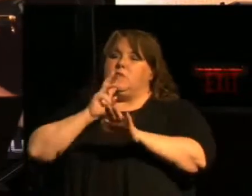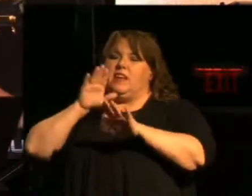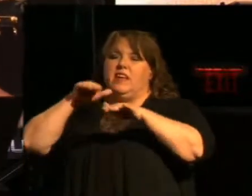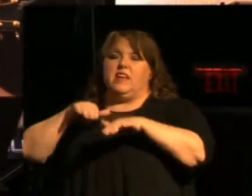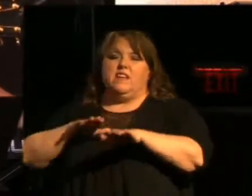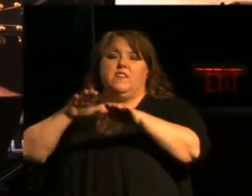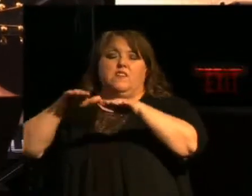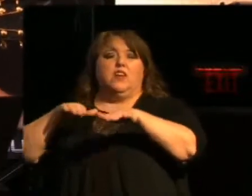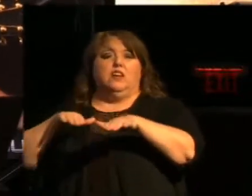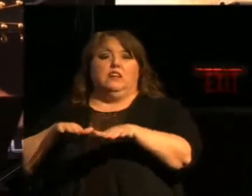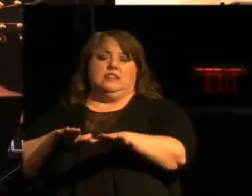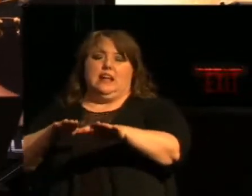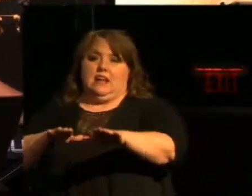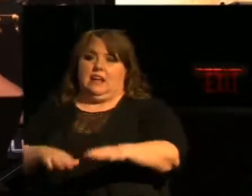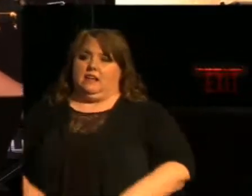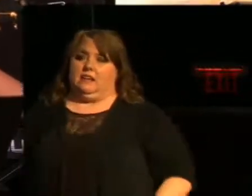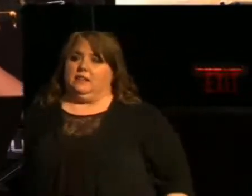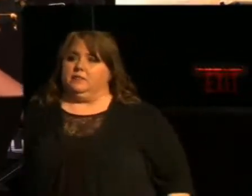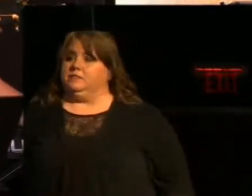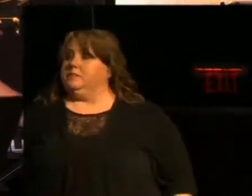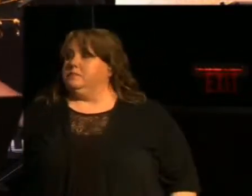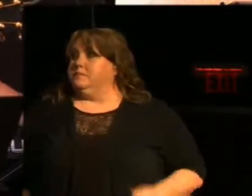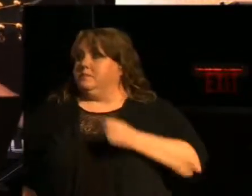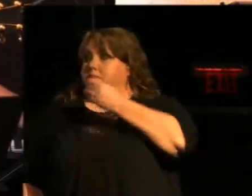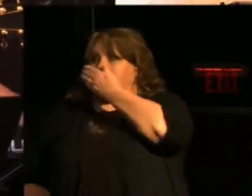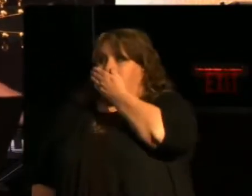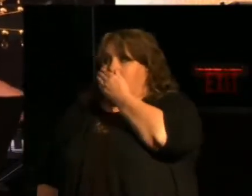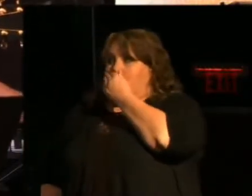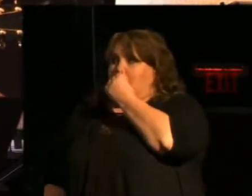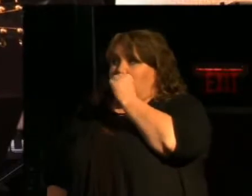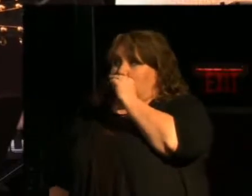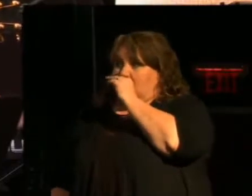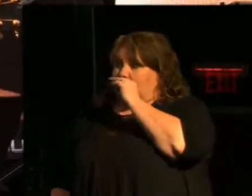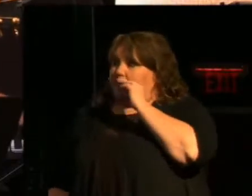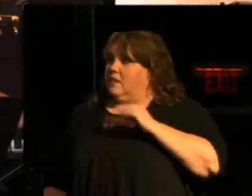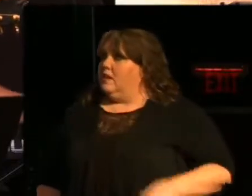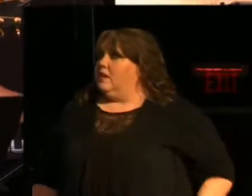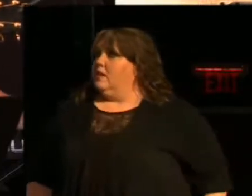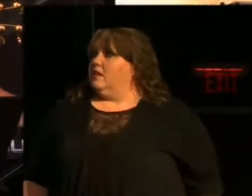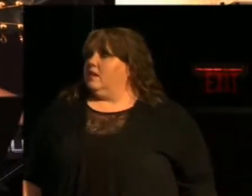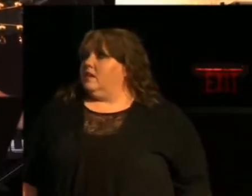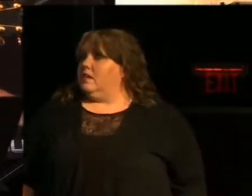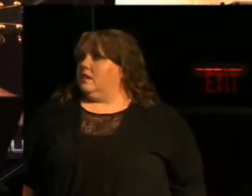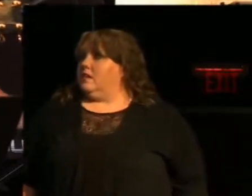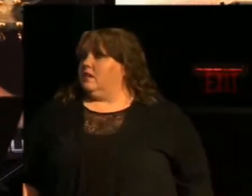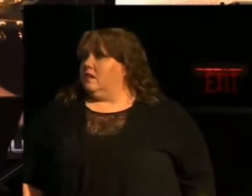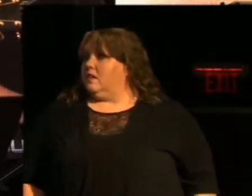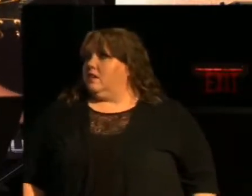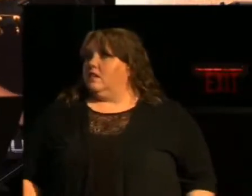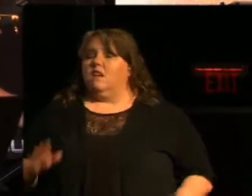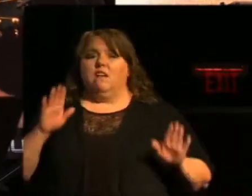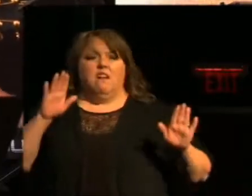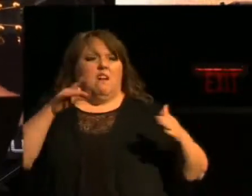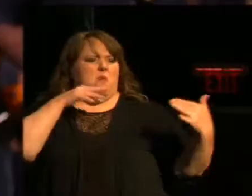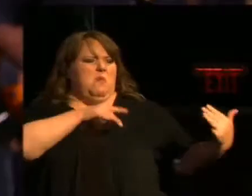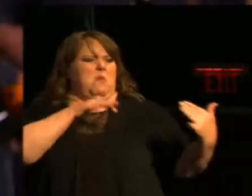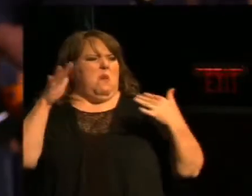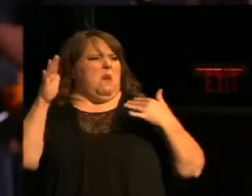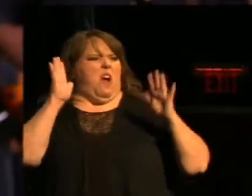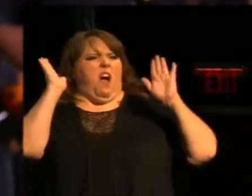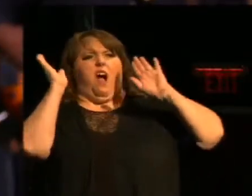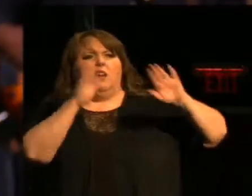did and concert that we do, because it did not matter where our bus was on July 3rd or July 5th, but on July